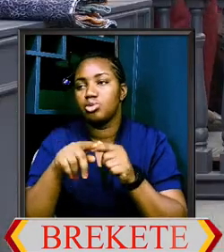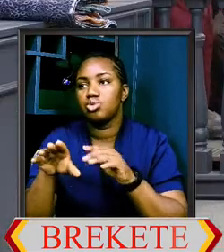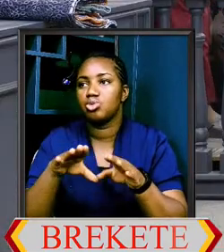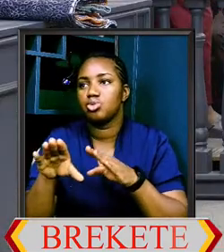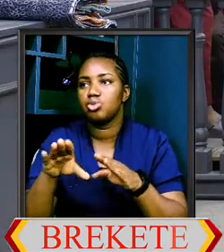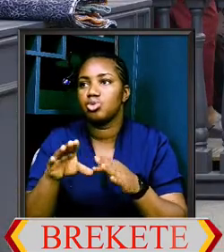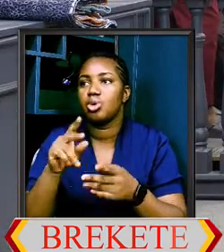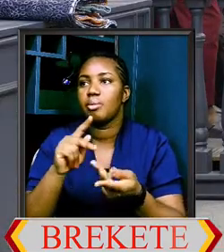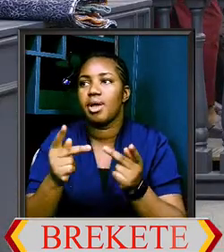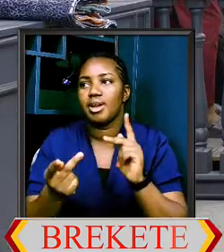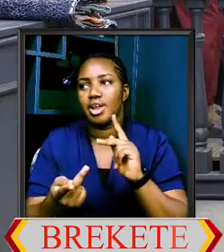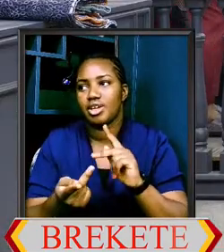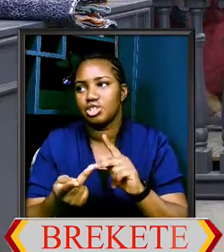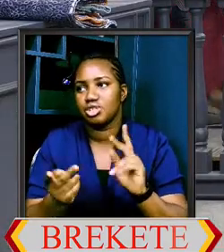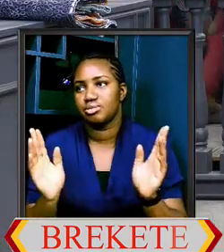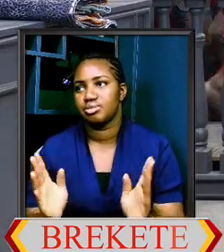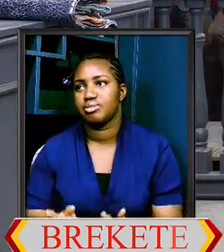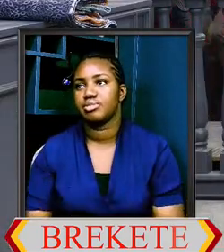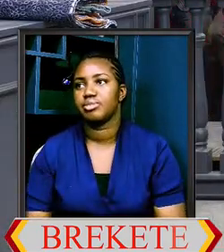them.